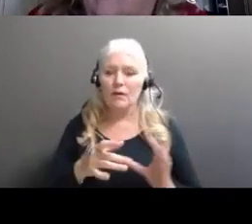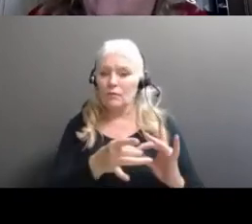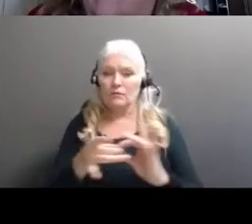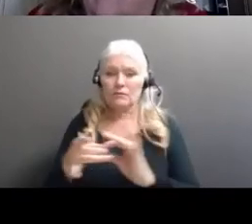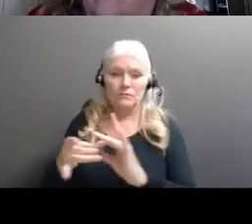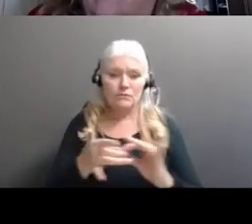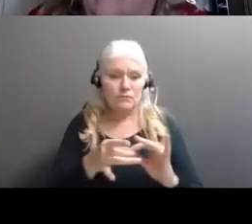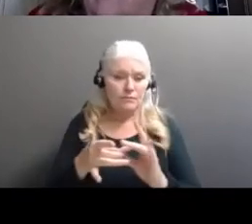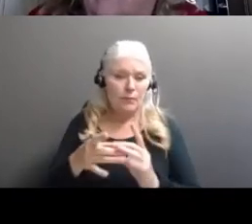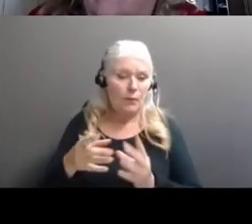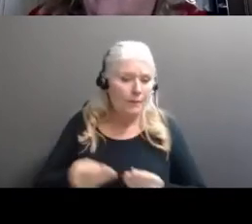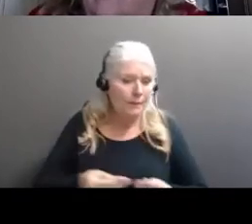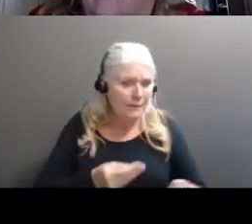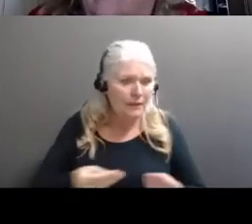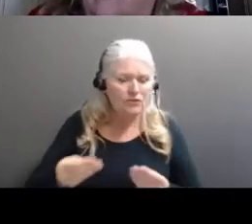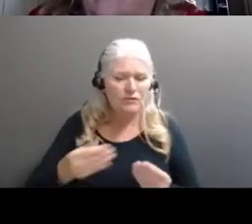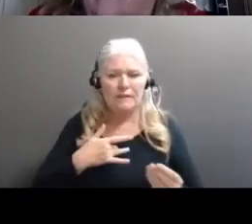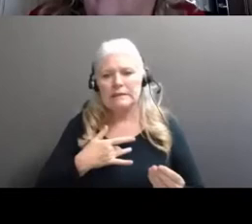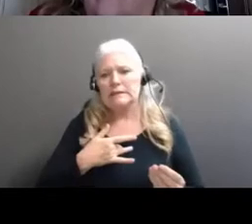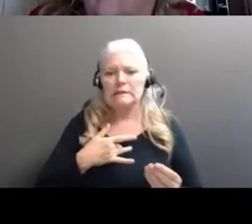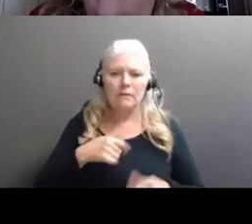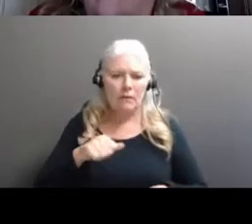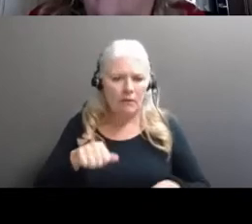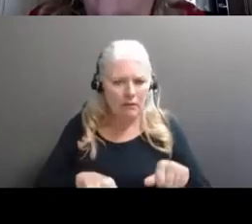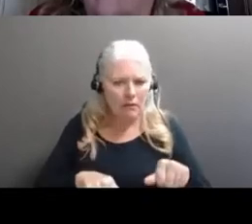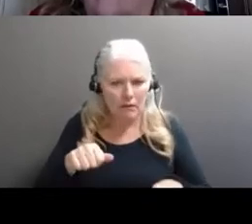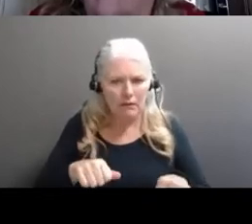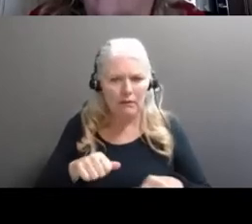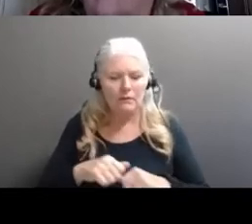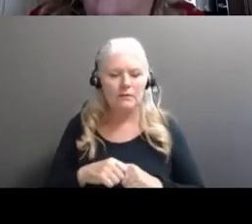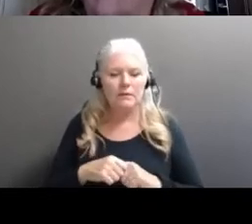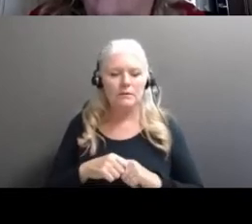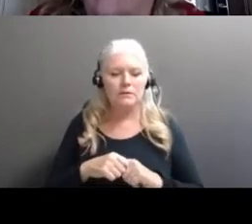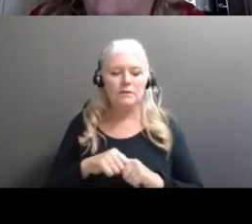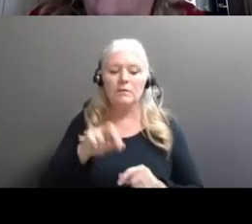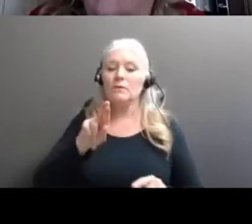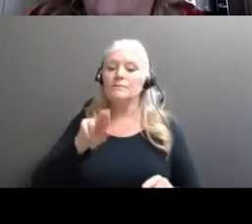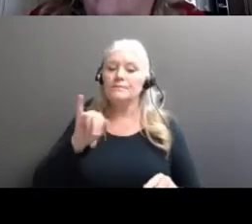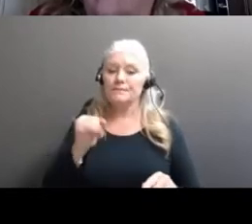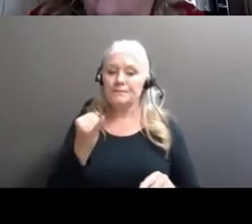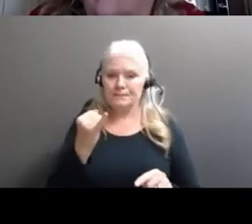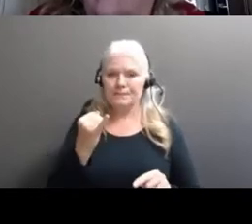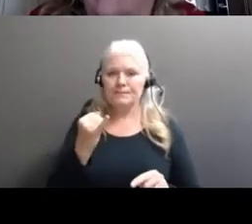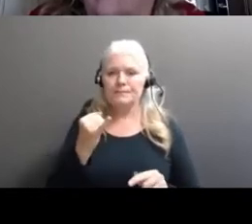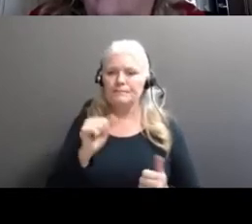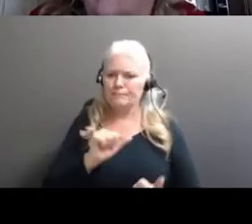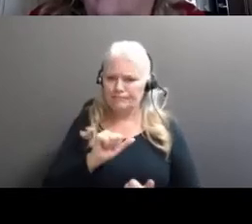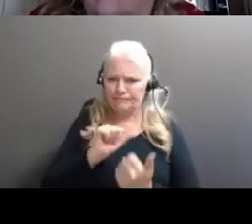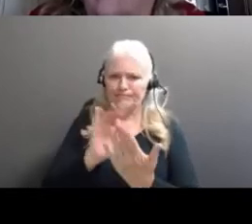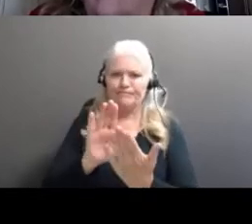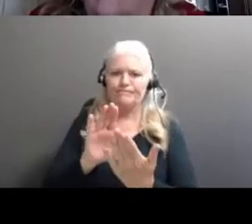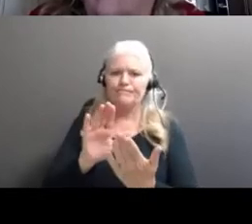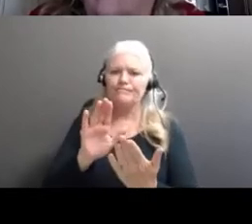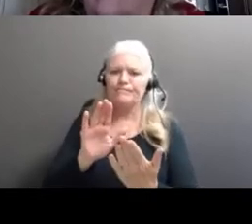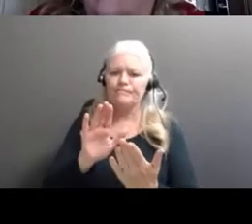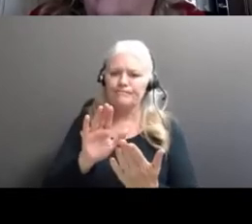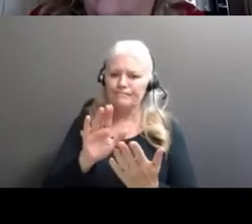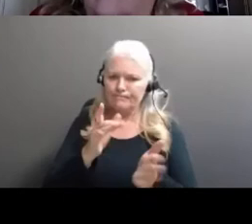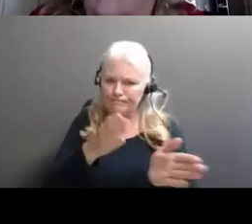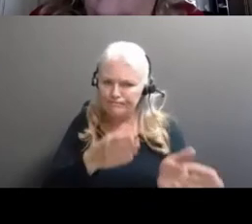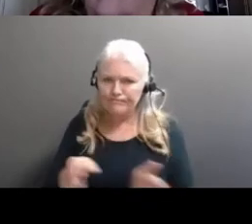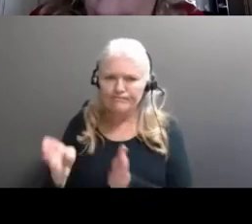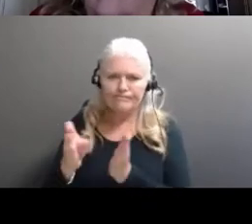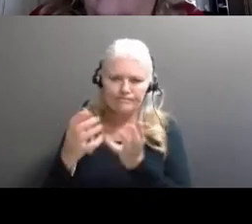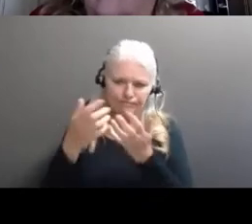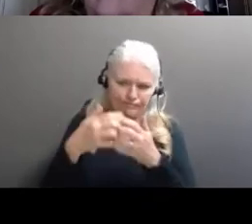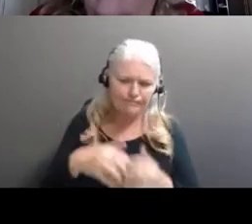space. And so a restorative approach there has also been taken to really create opportunities to think